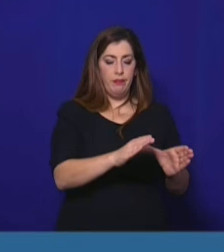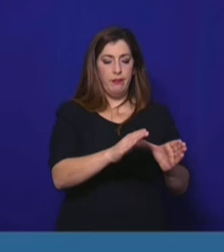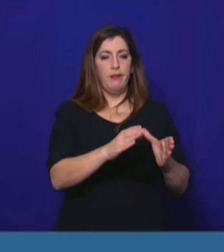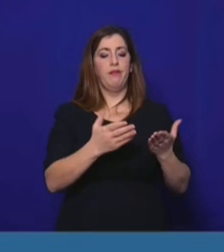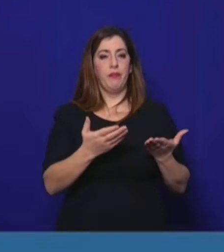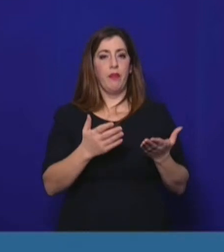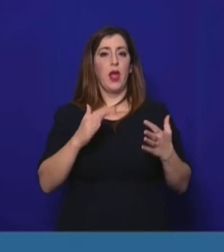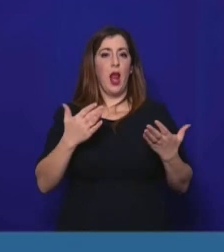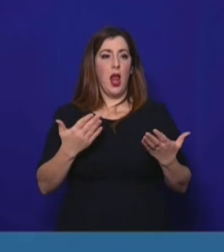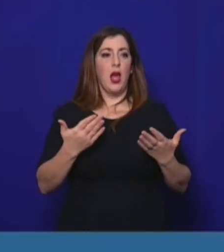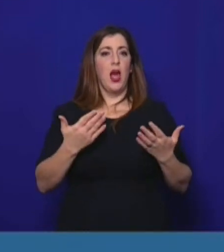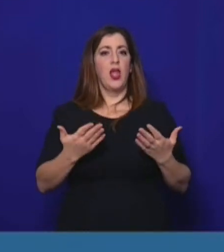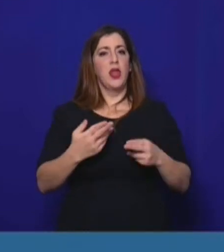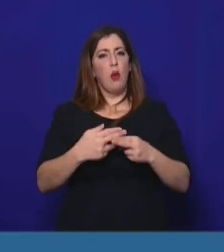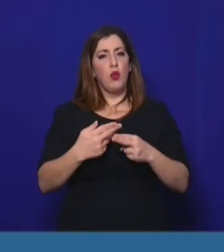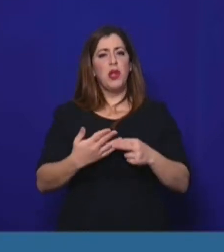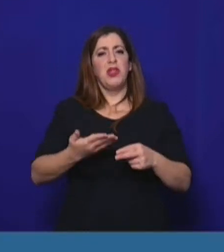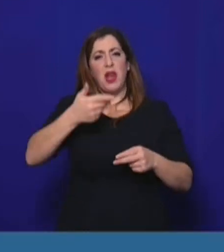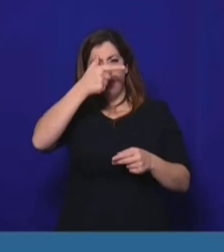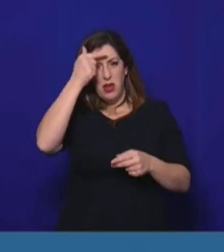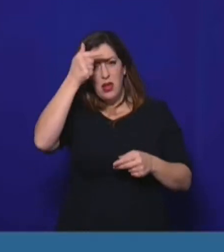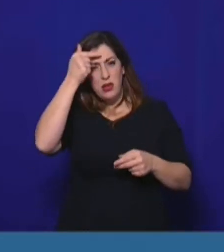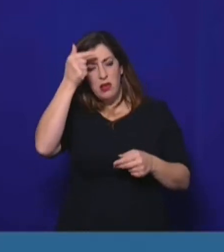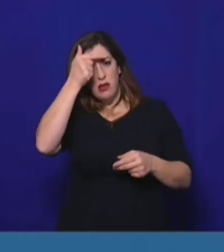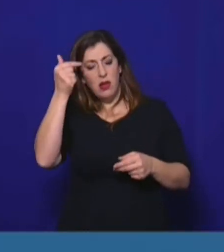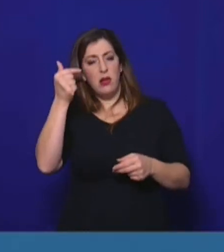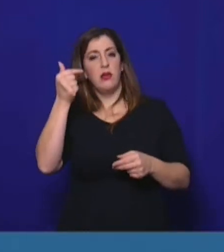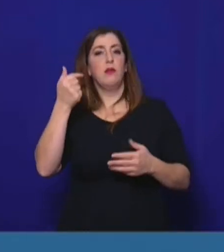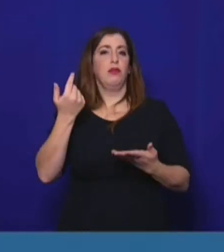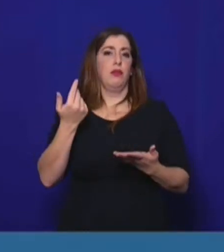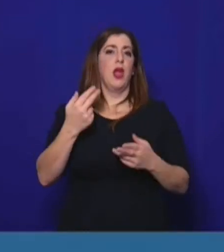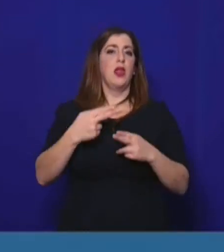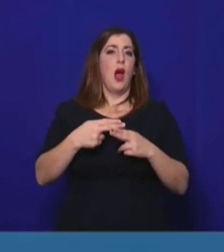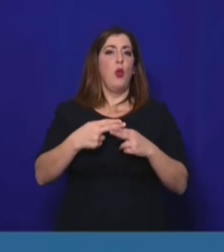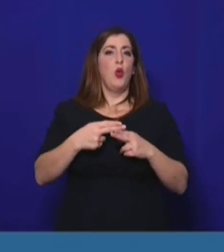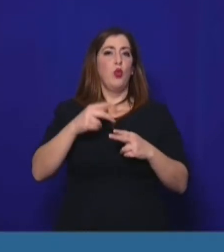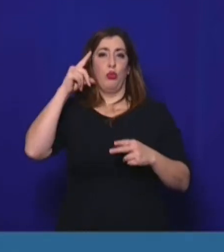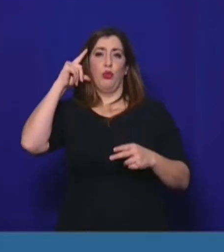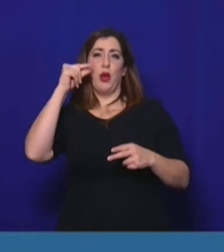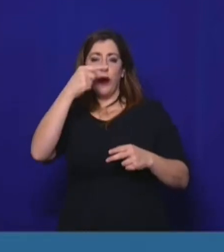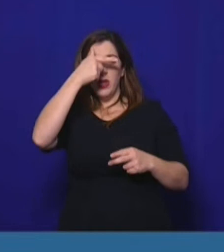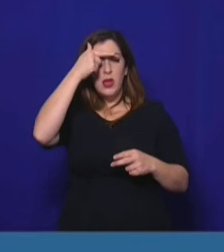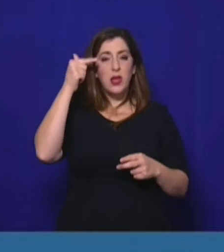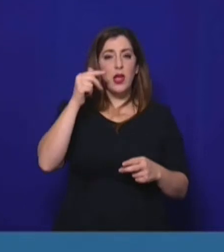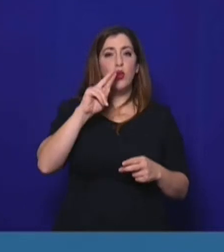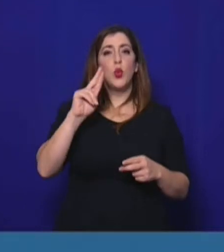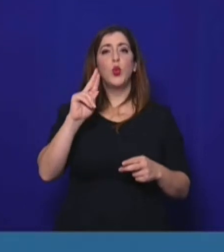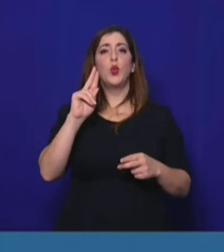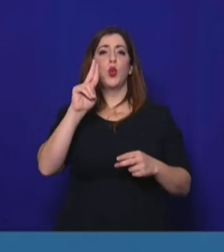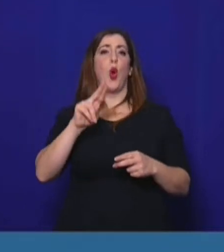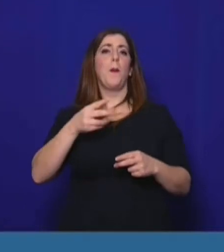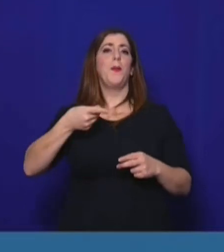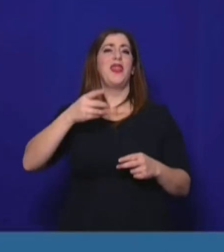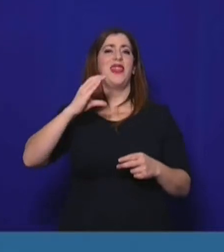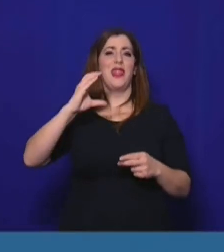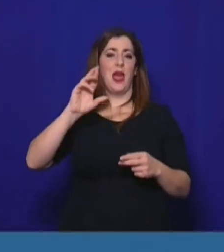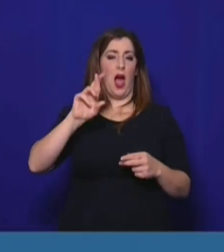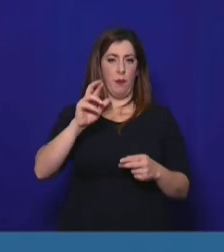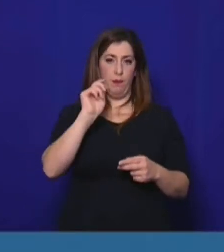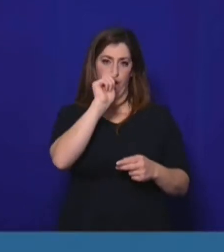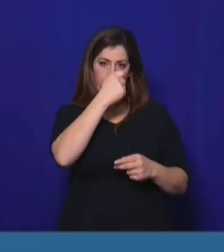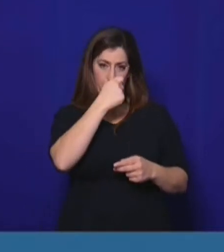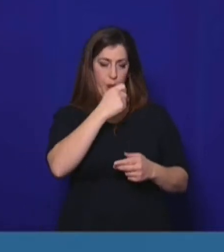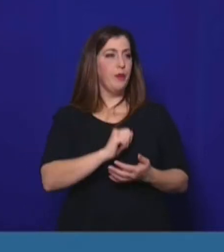permezz tal-rapid testing kif ukoll bil-PCR testing li għandna u għandna diversi hubs kemm Malta u kif ukoll f'Għawdex bħalma